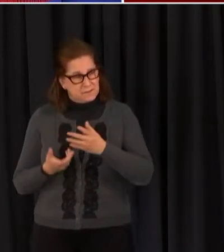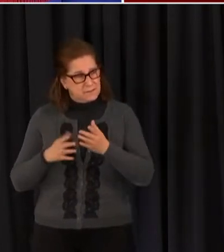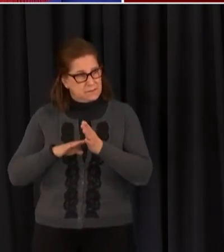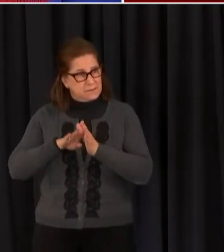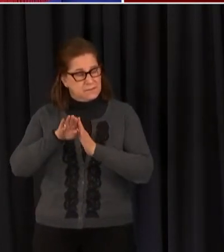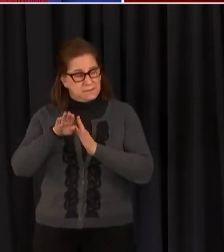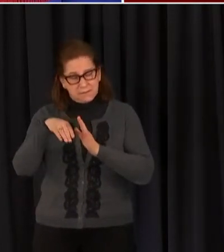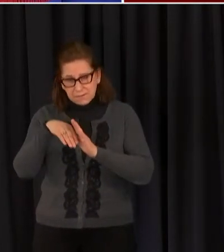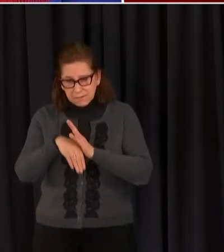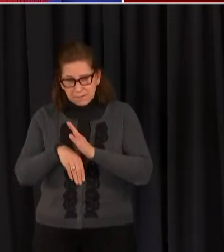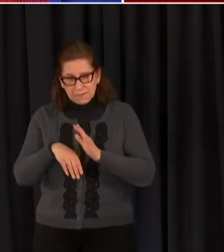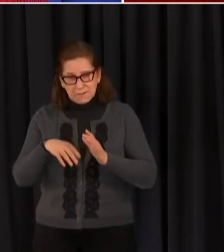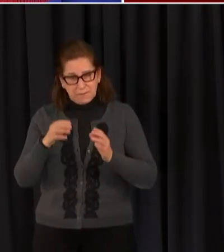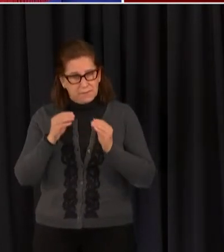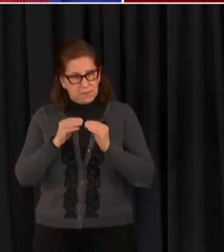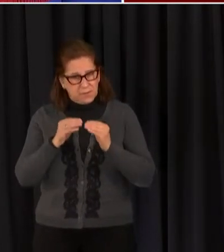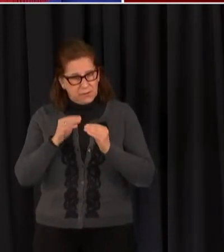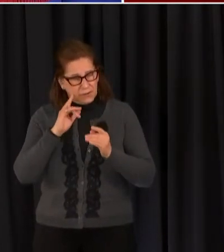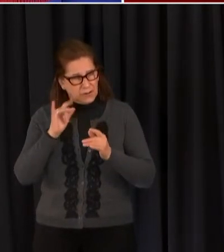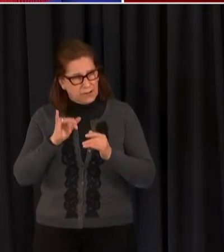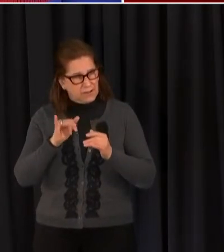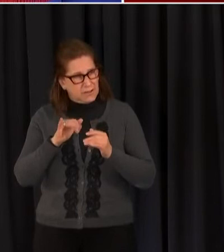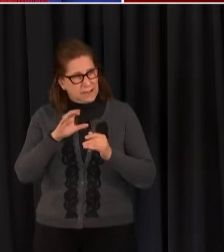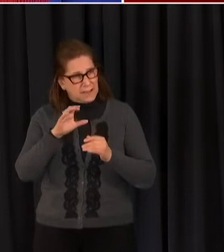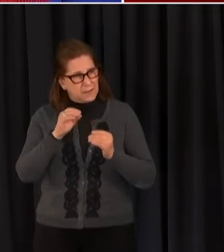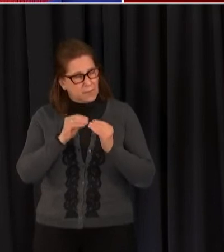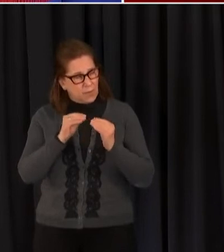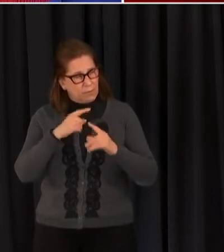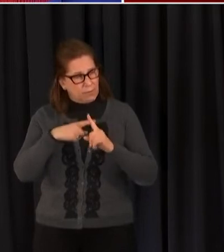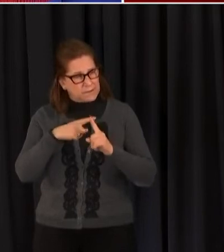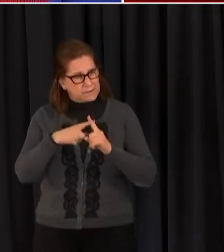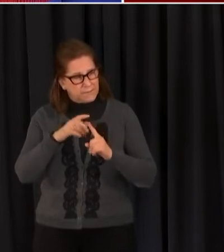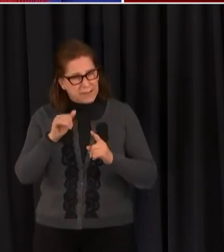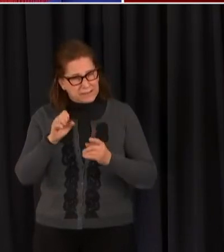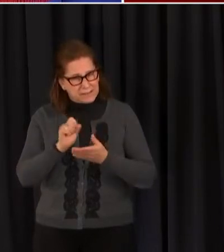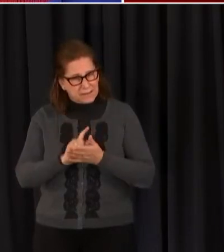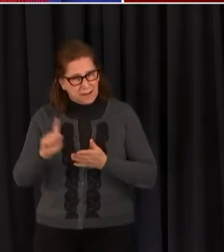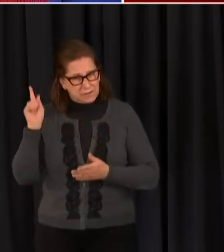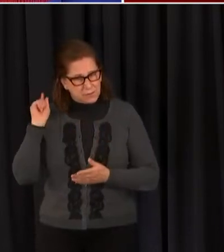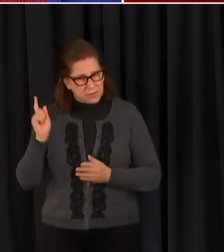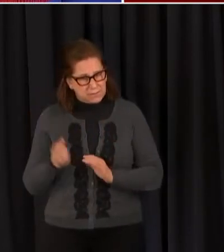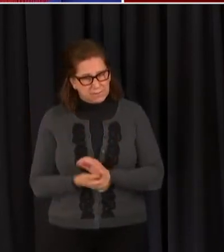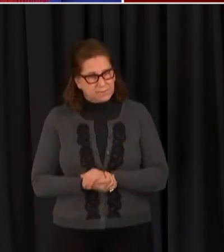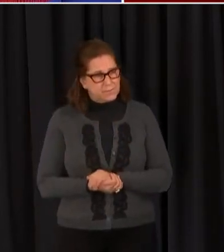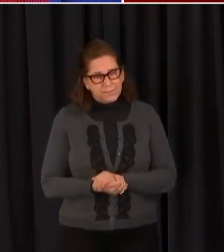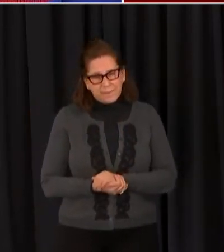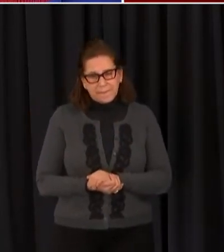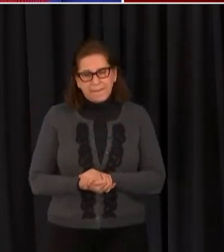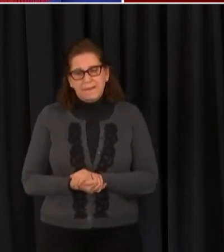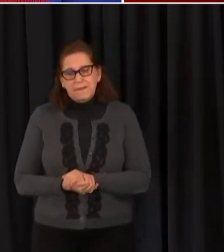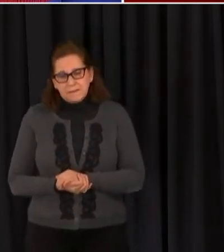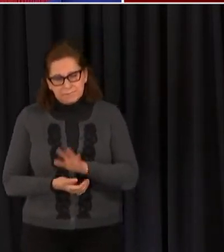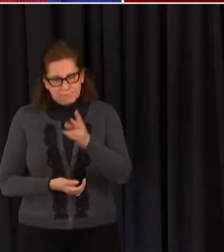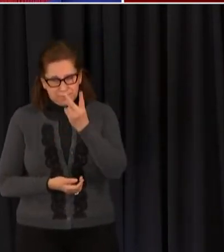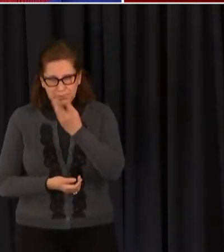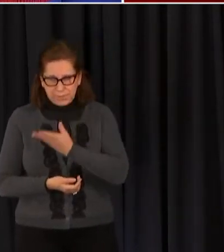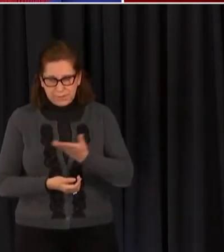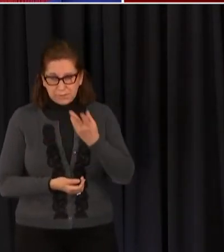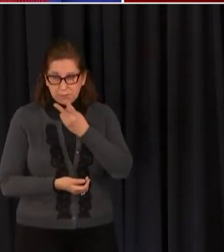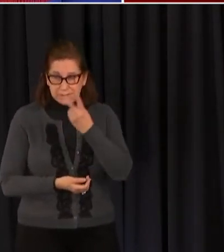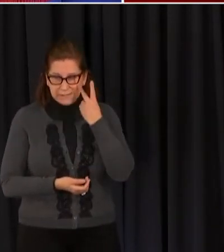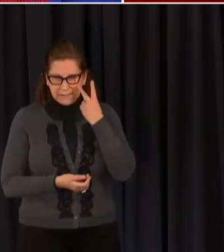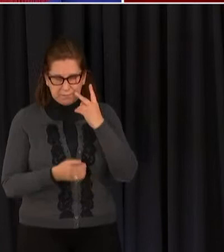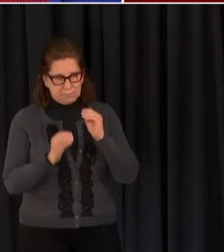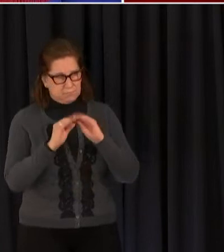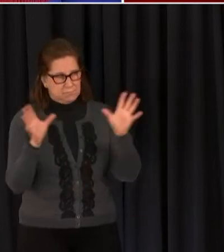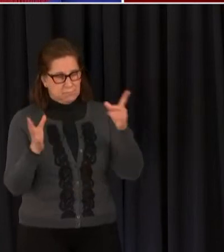It seems like there were more last week. I don't know. Dr. Nesbitt? Sure. So there's a couple of things to note.